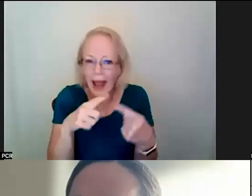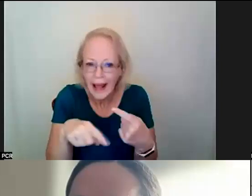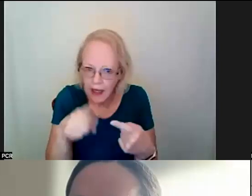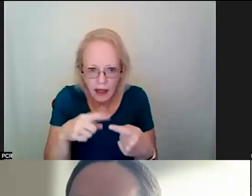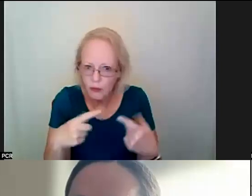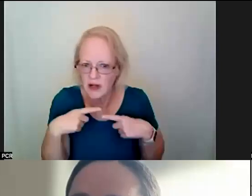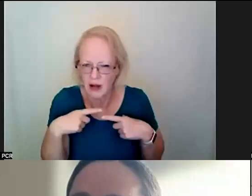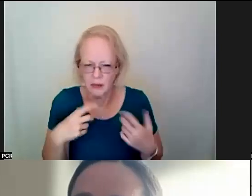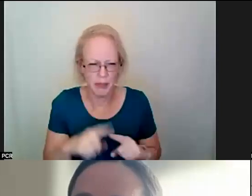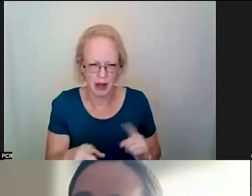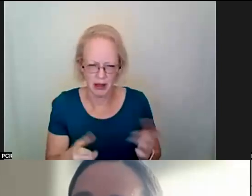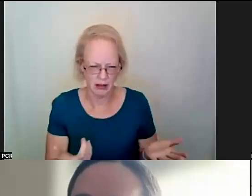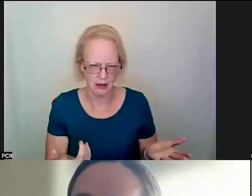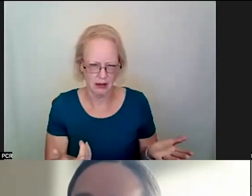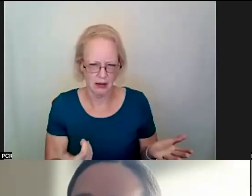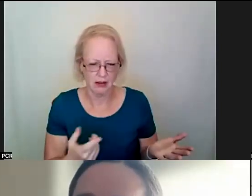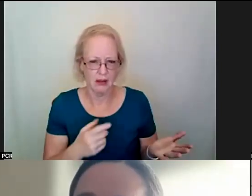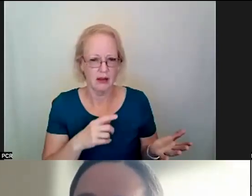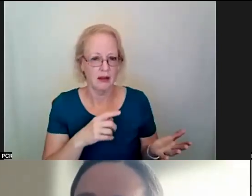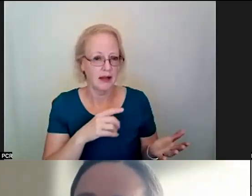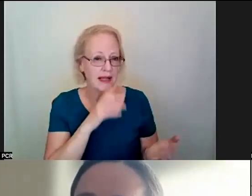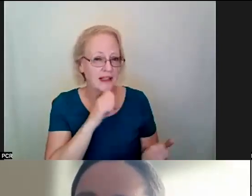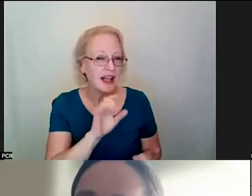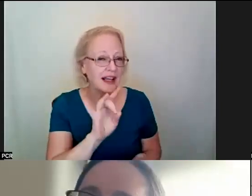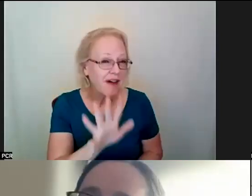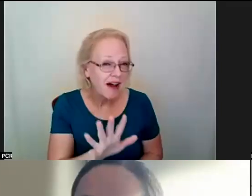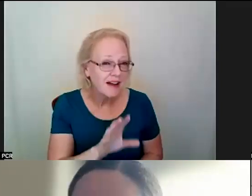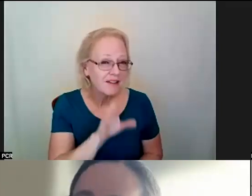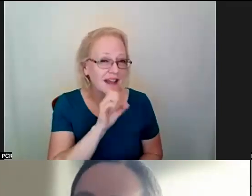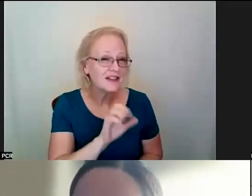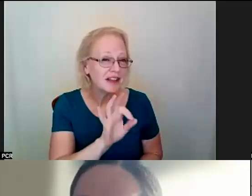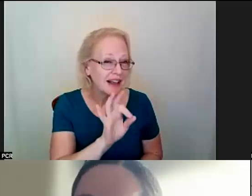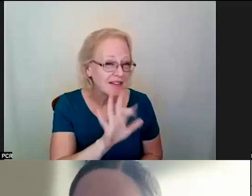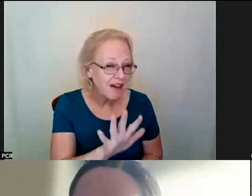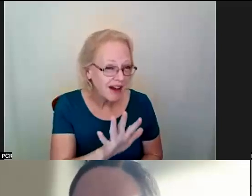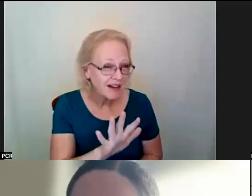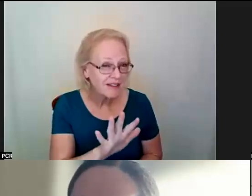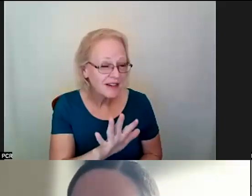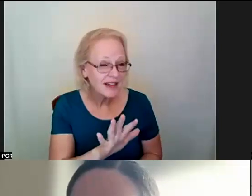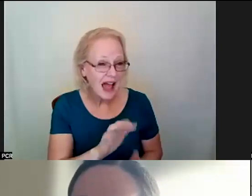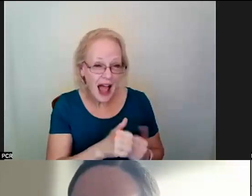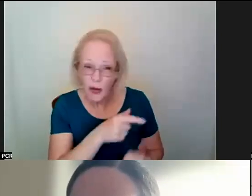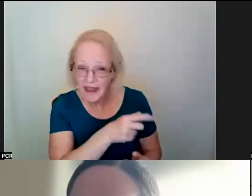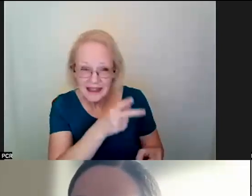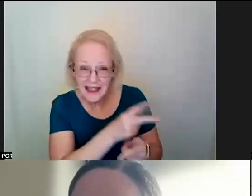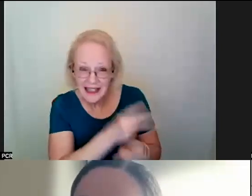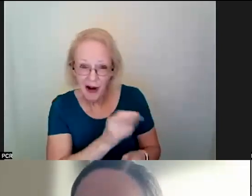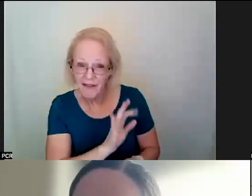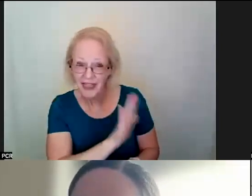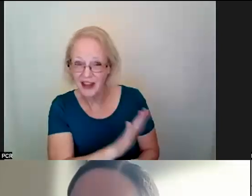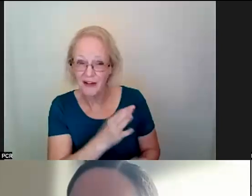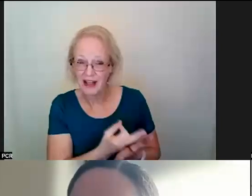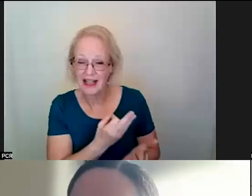an 85-year-old or a 95-year-old to look after their financial needs, right? That's a point in life where they